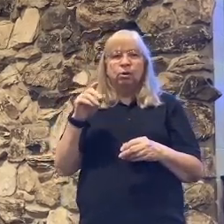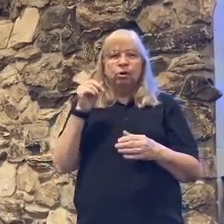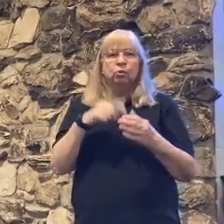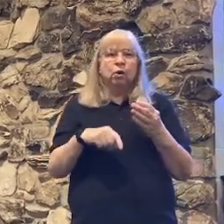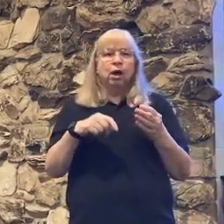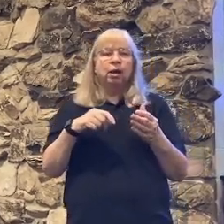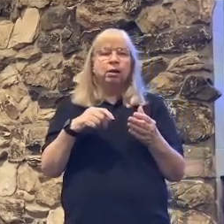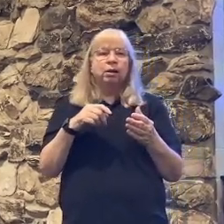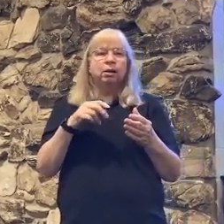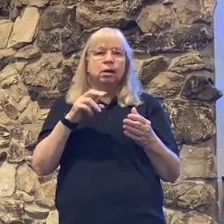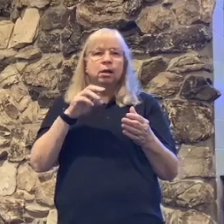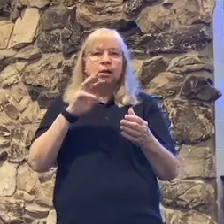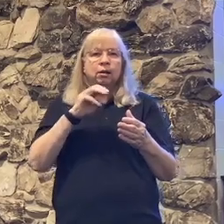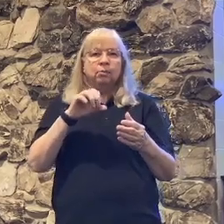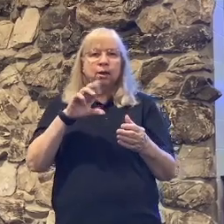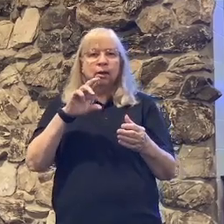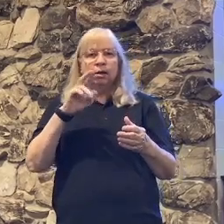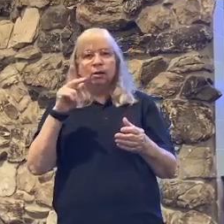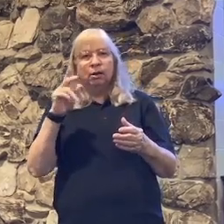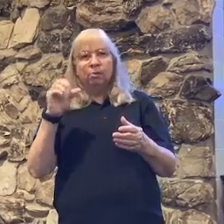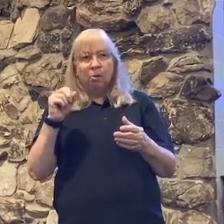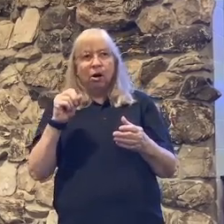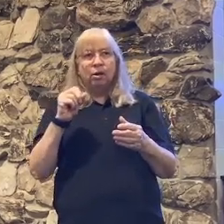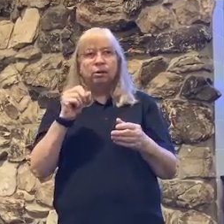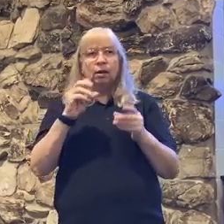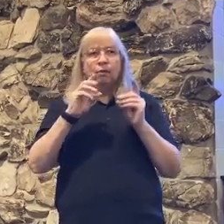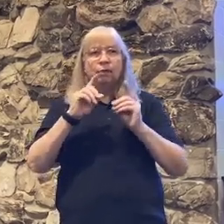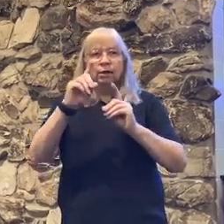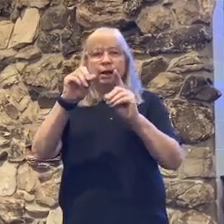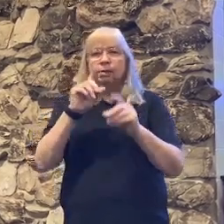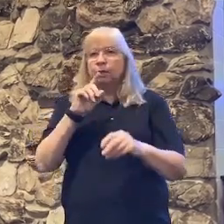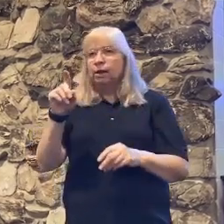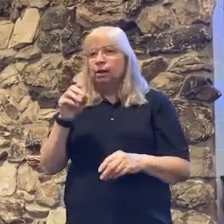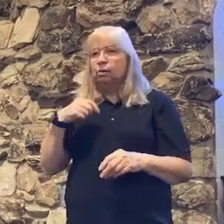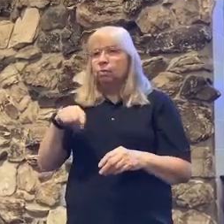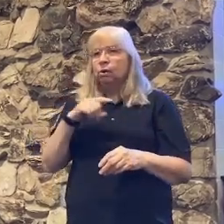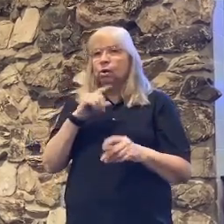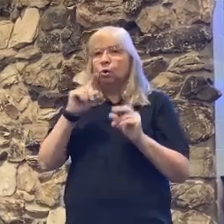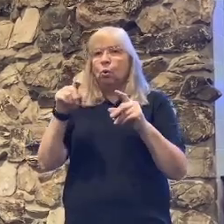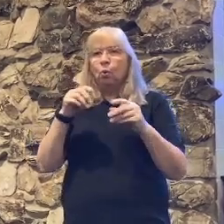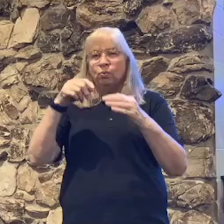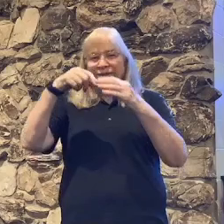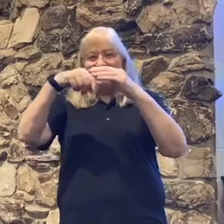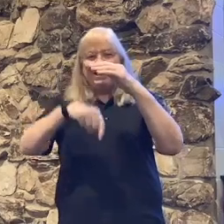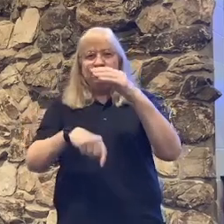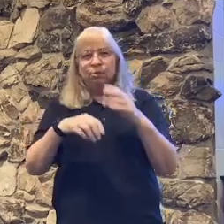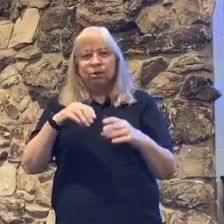disciple is. We're going to delve deeper into that.